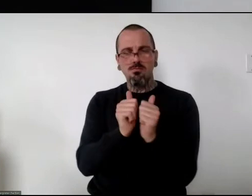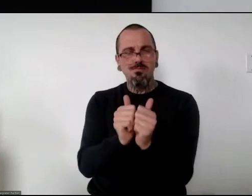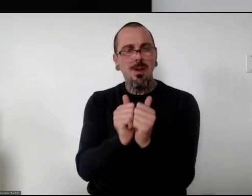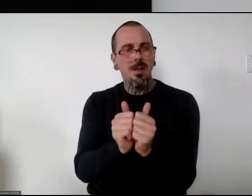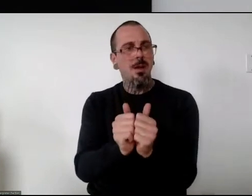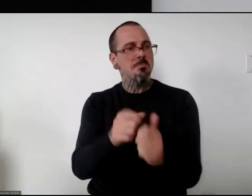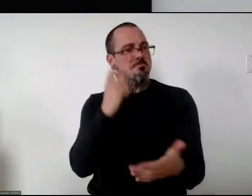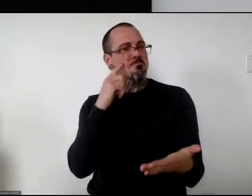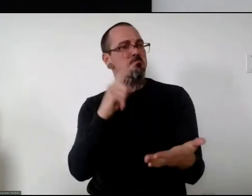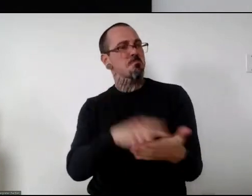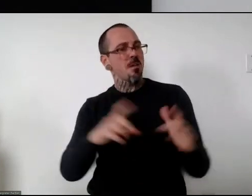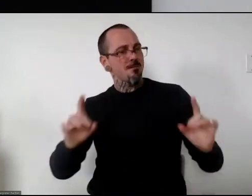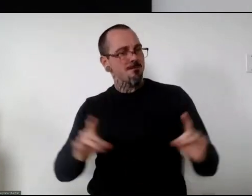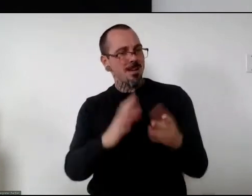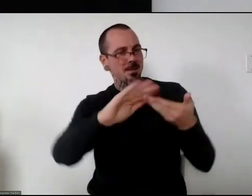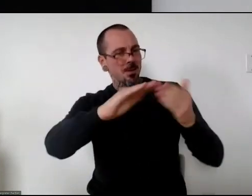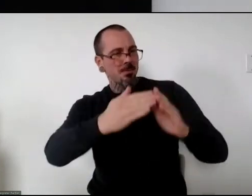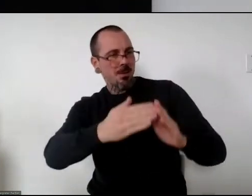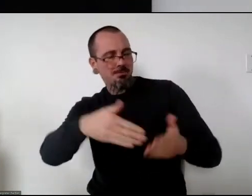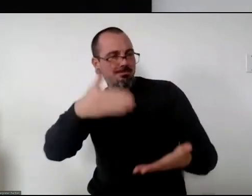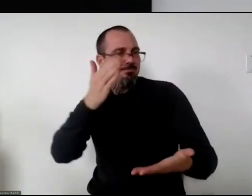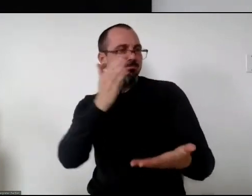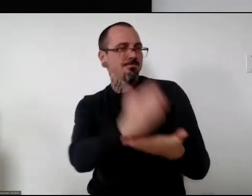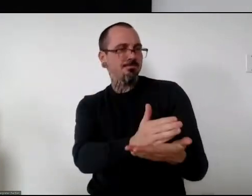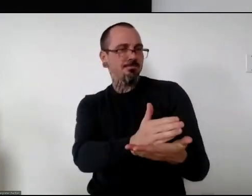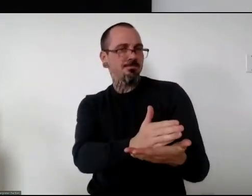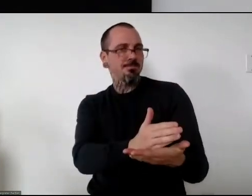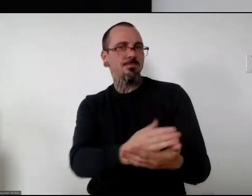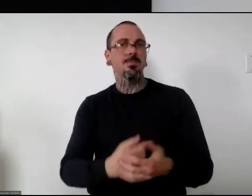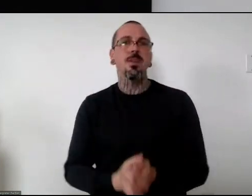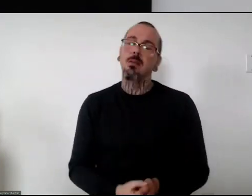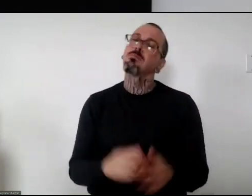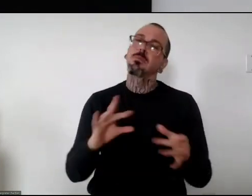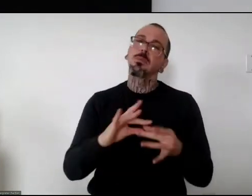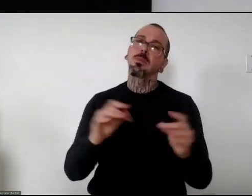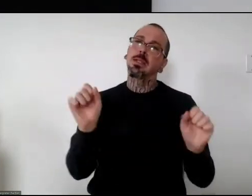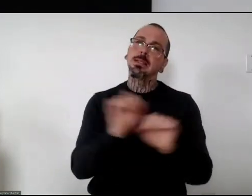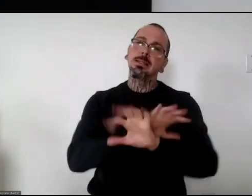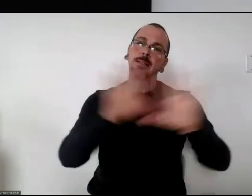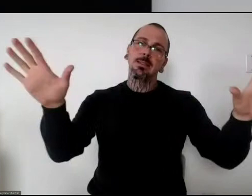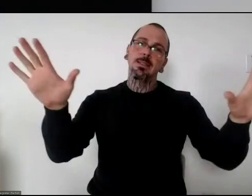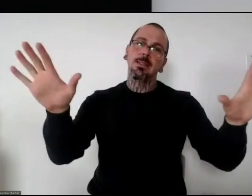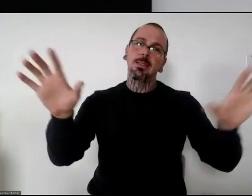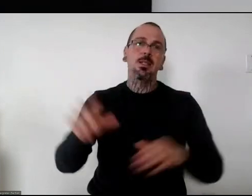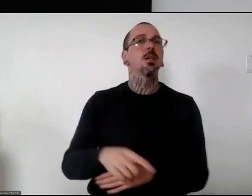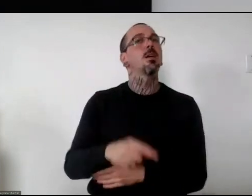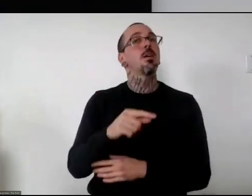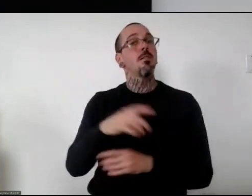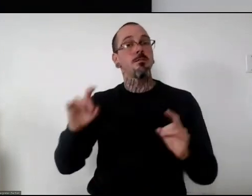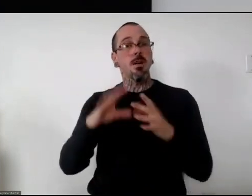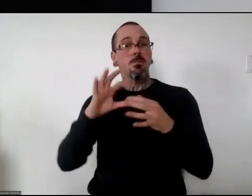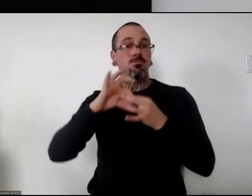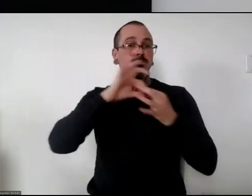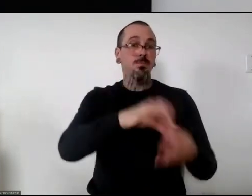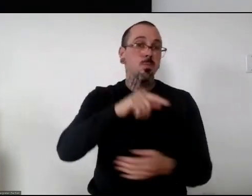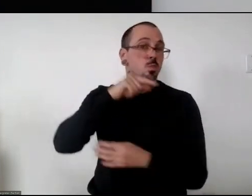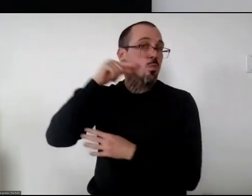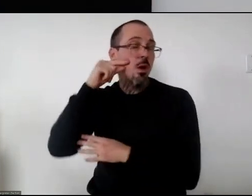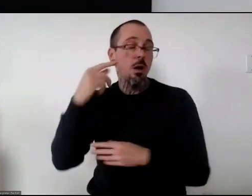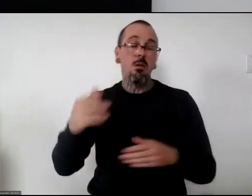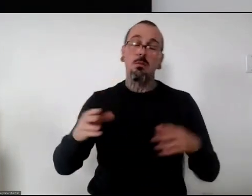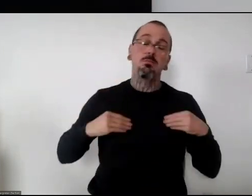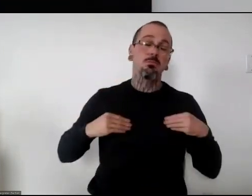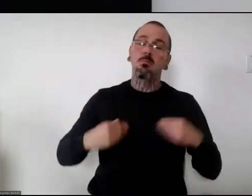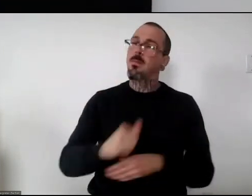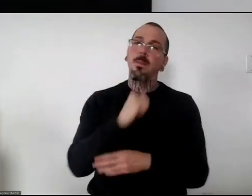clear, gender-based violence is not acceptable, and it will not be tolerated, and it has no place